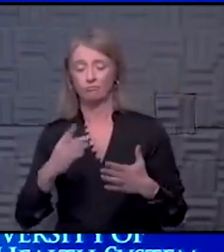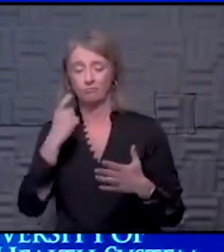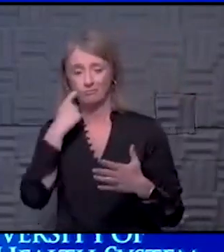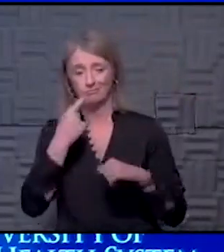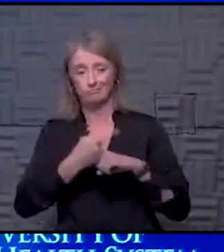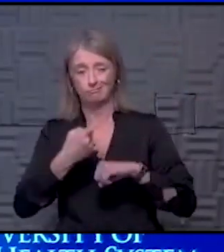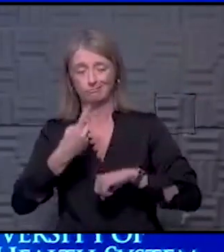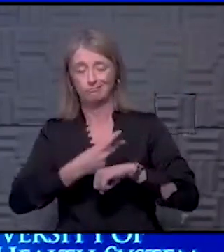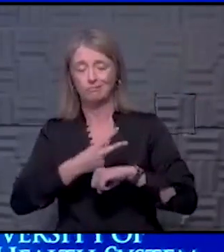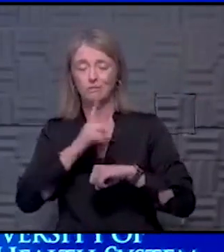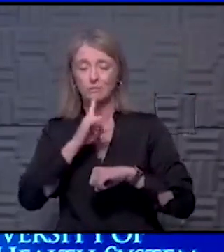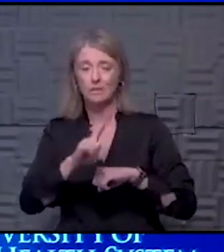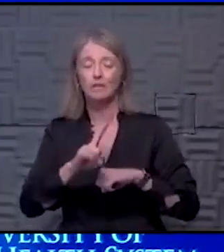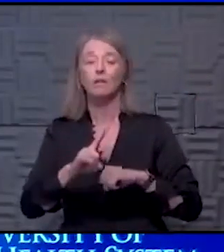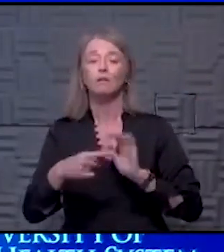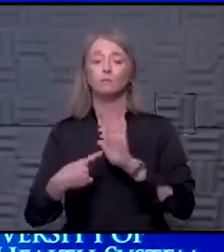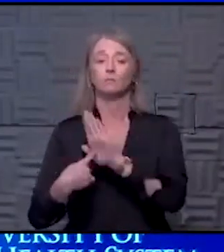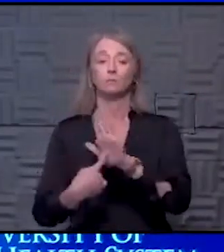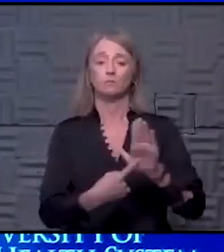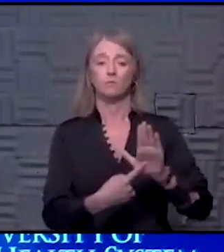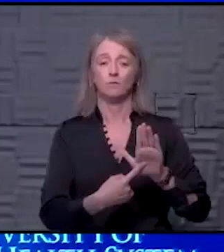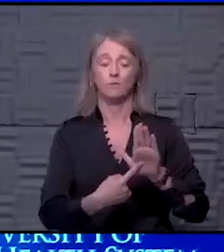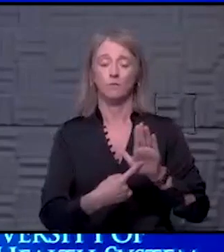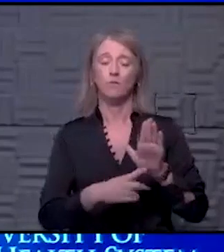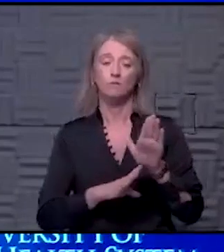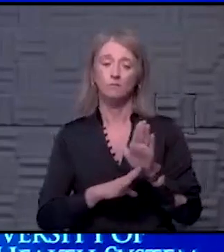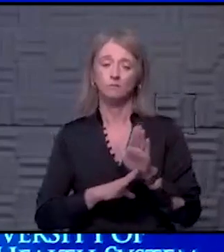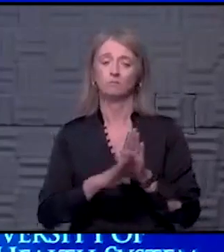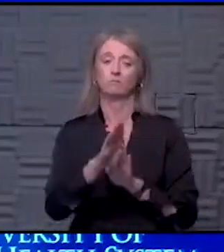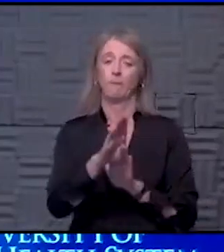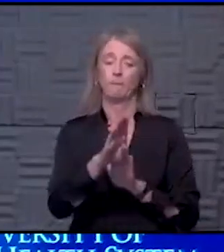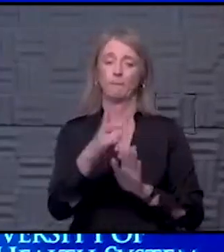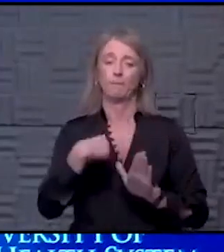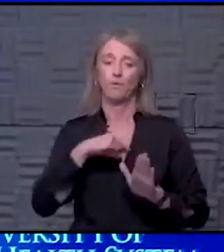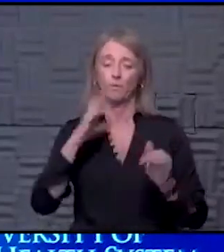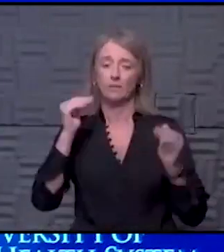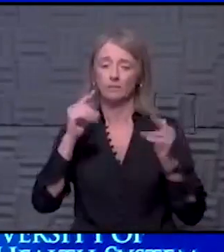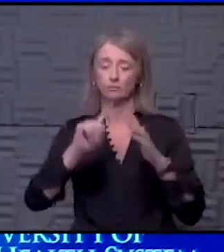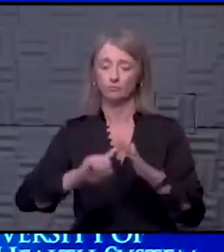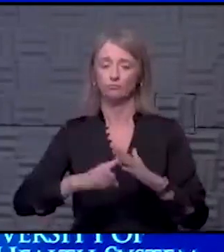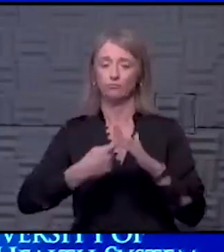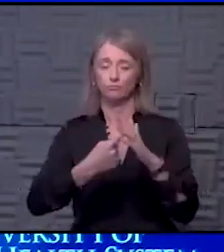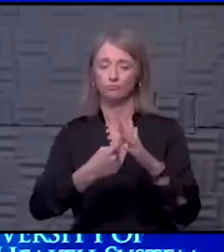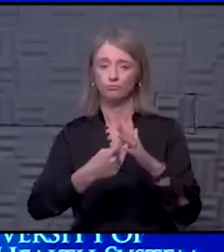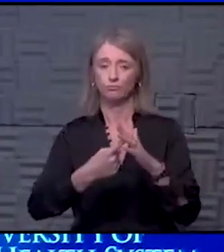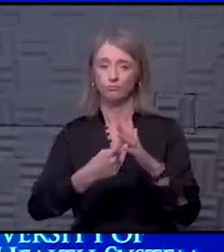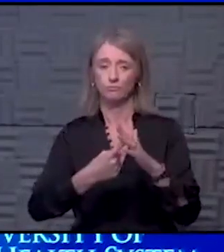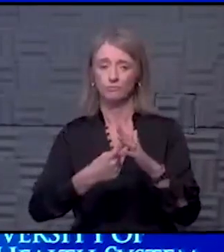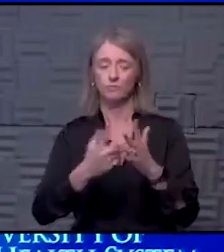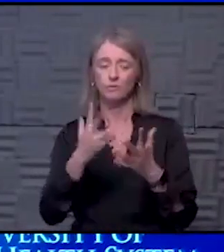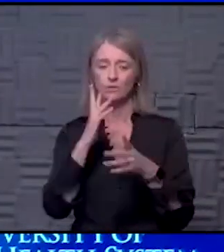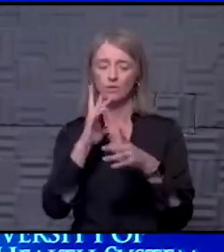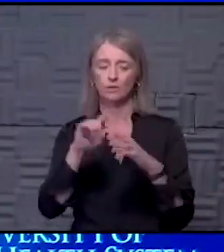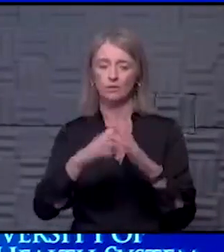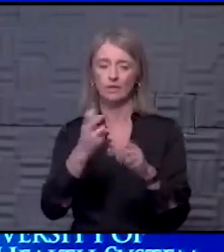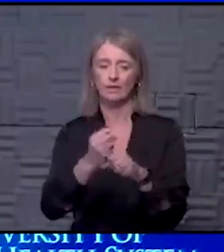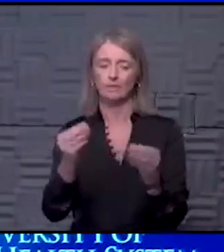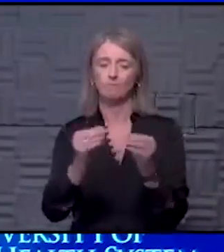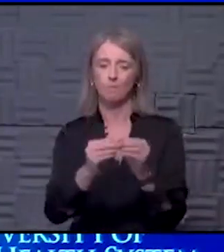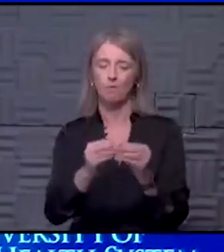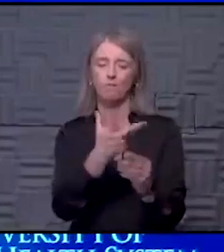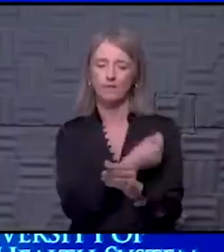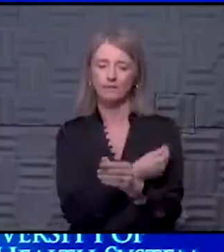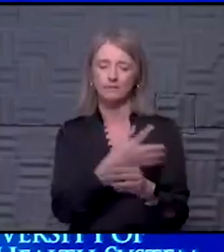day or two really signal that the ramp up that we anticipated will be starting, in inventory will be starting here pretty quickly.